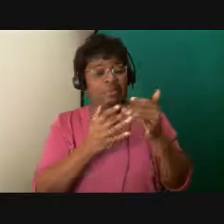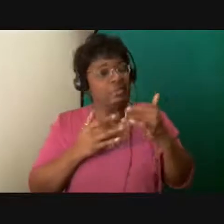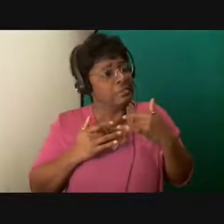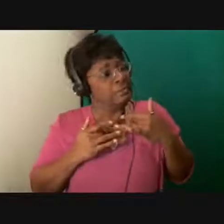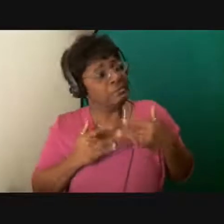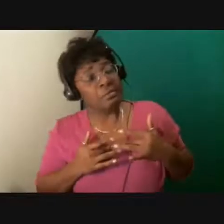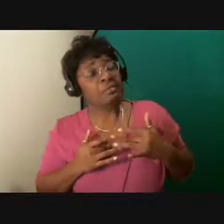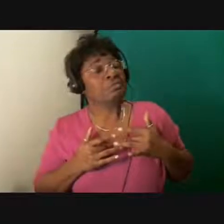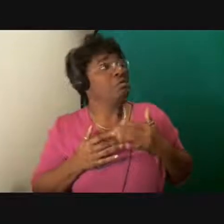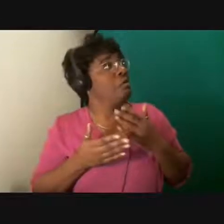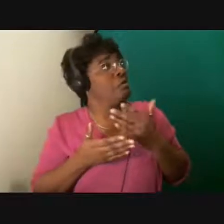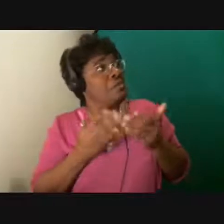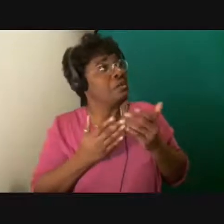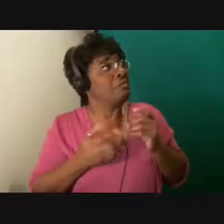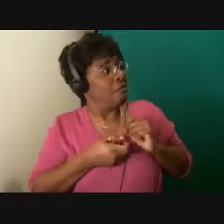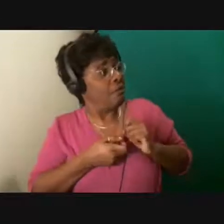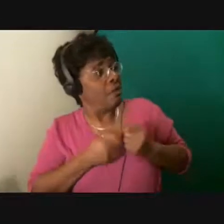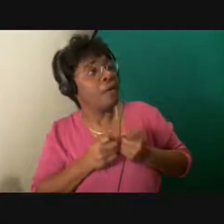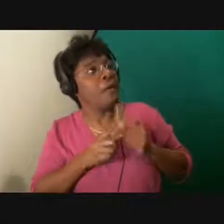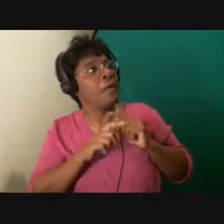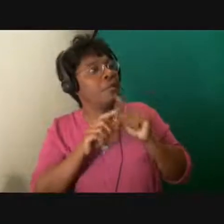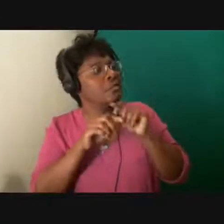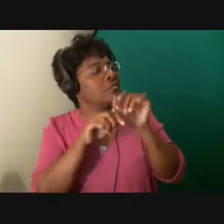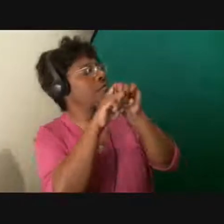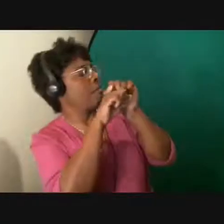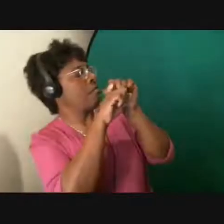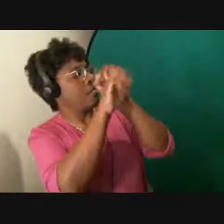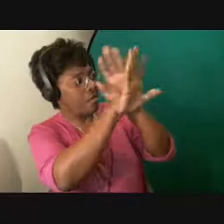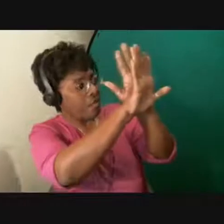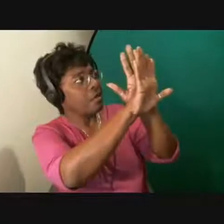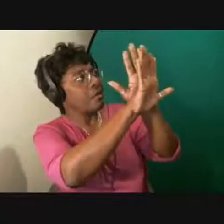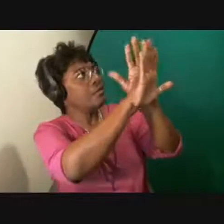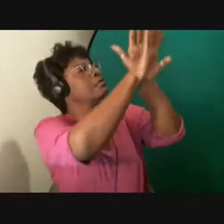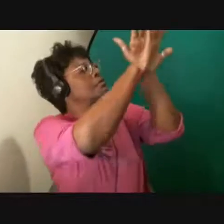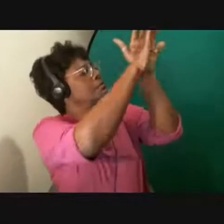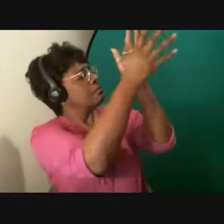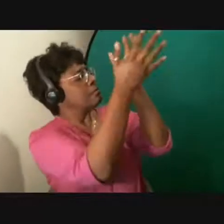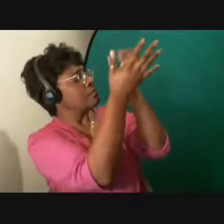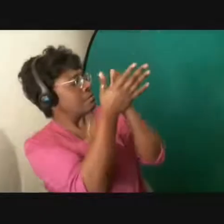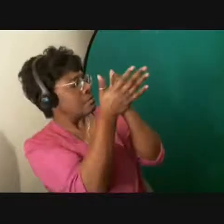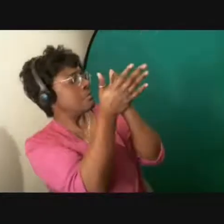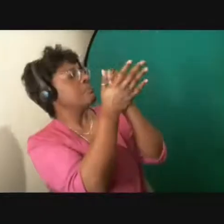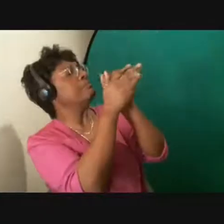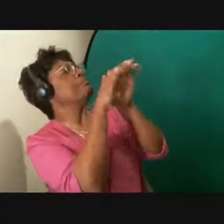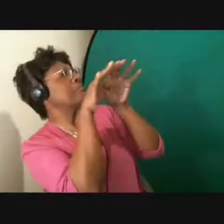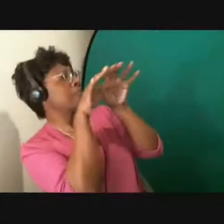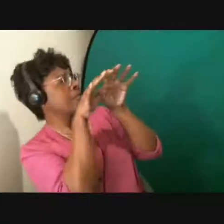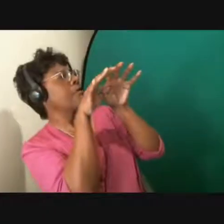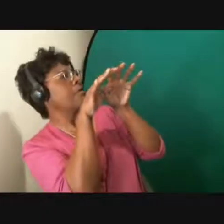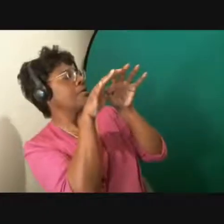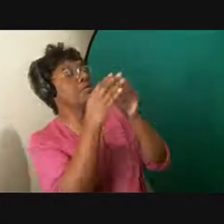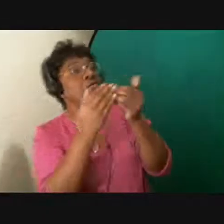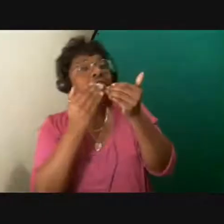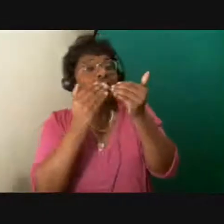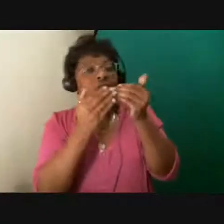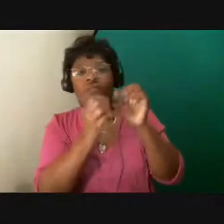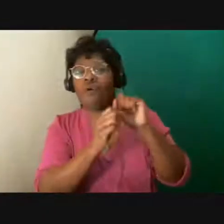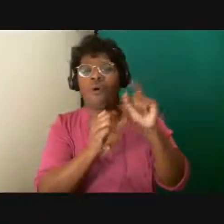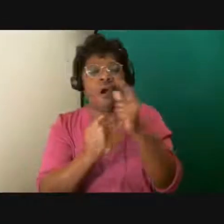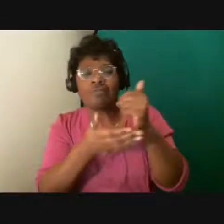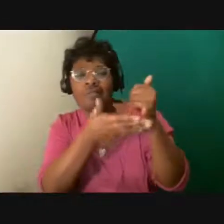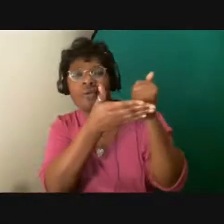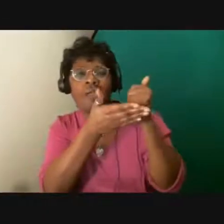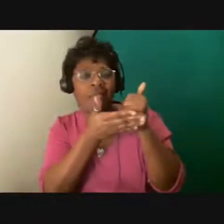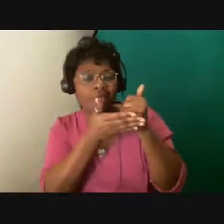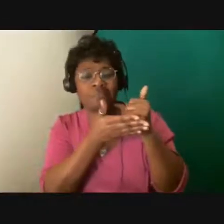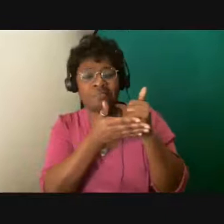do is look up. Look up, Father God, from the hills to come of our help, because our help comes from you, Father God. And we thank you for all the help that you have, Father